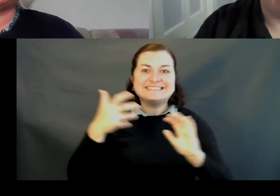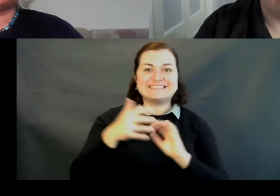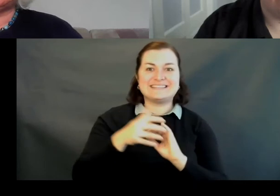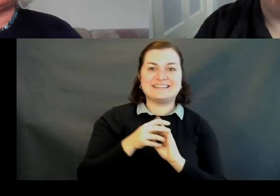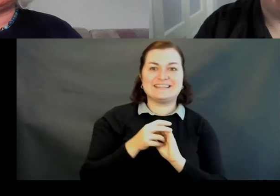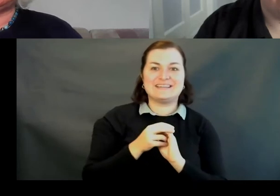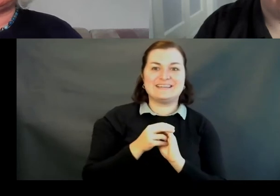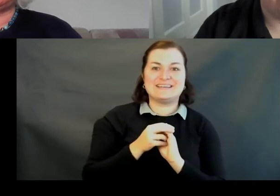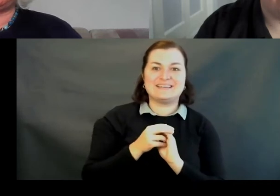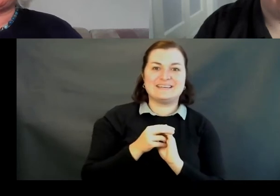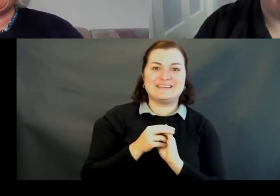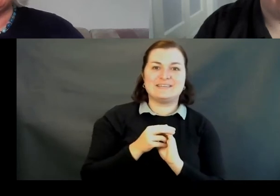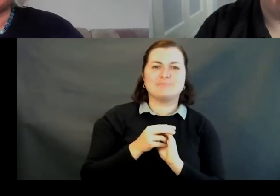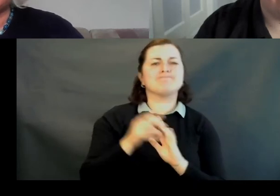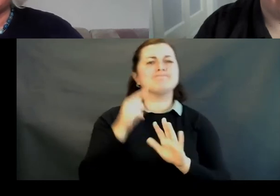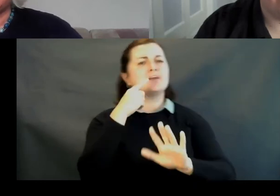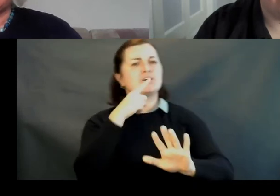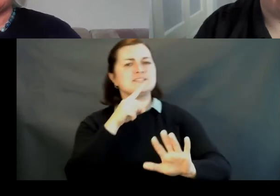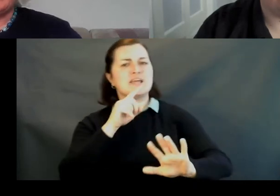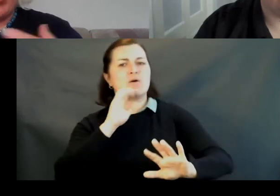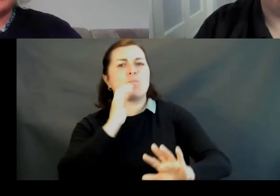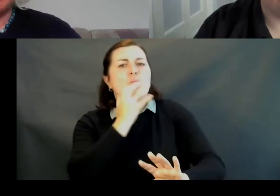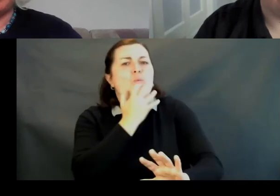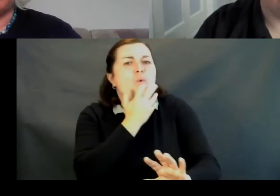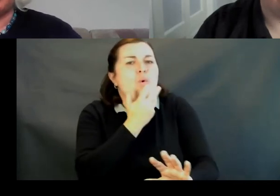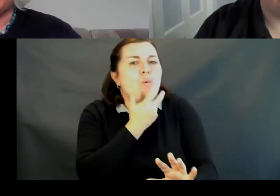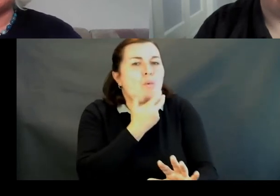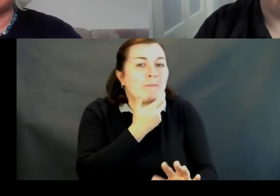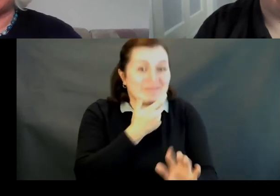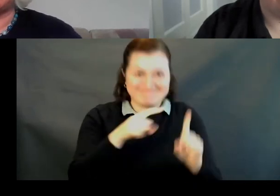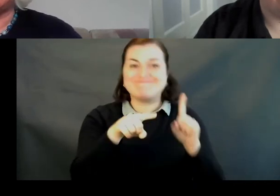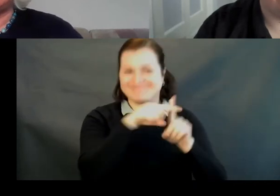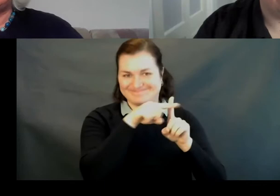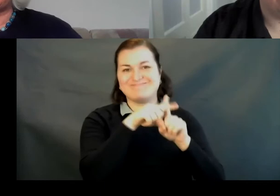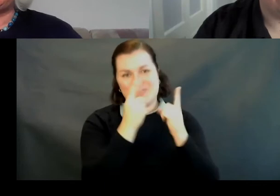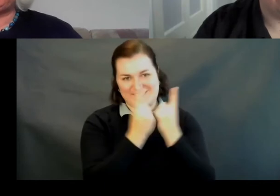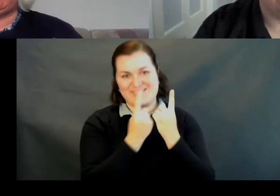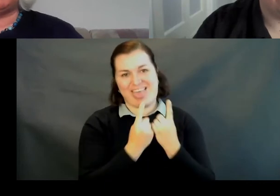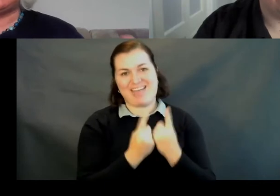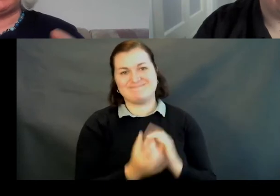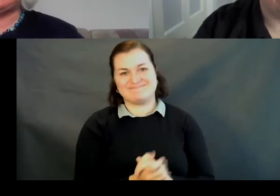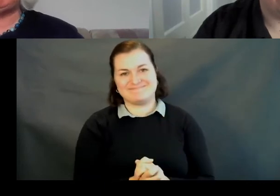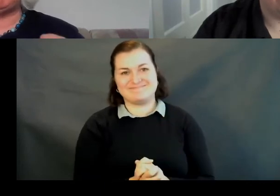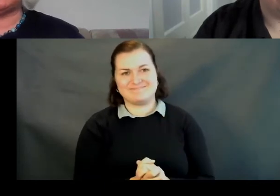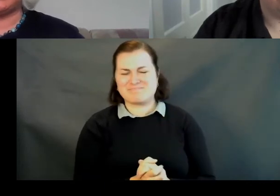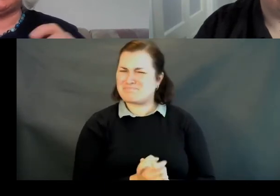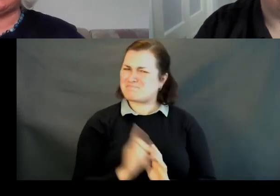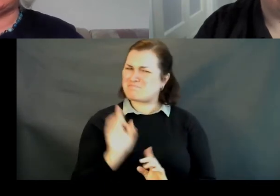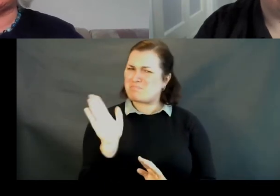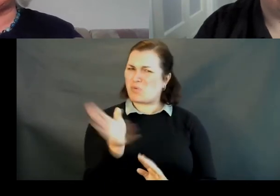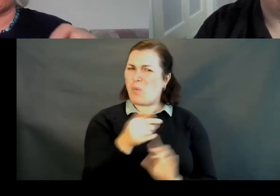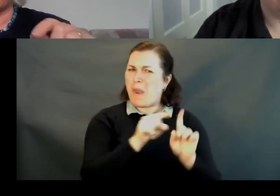I was going to say warmth. Yeah. Warmth. Again, a positive thing, quite a positive thing. So you've all got slightly